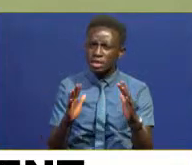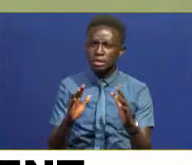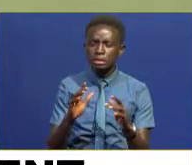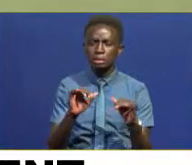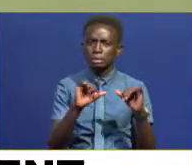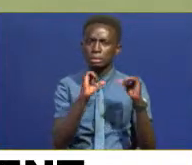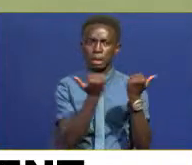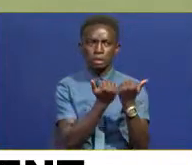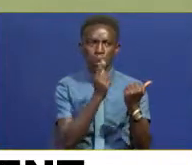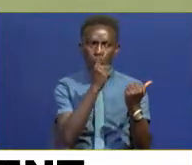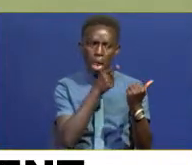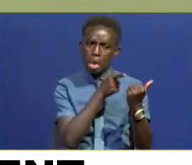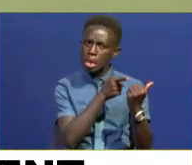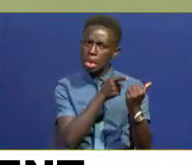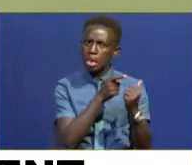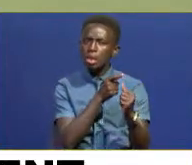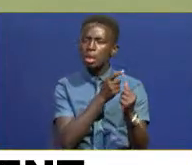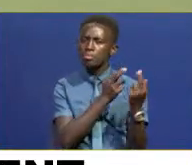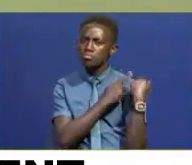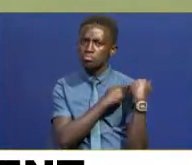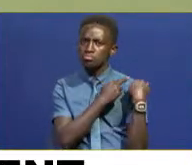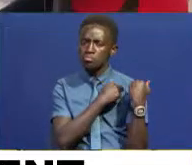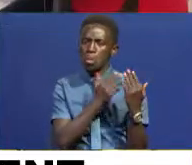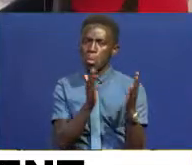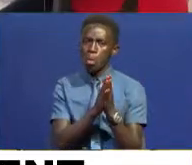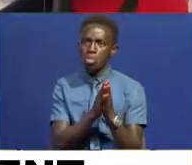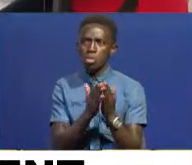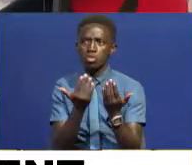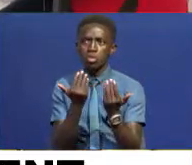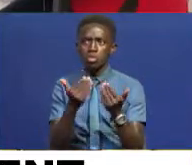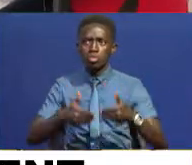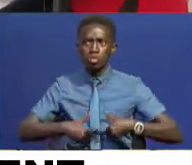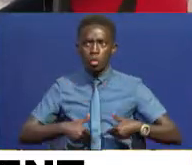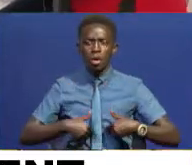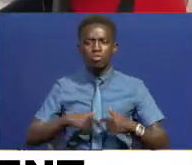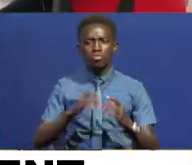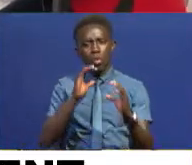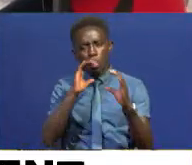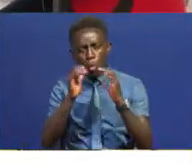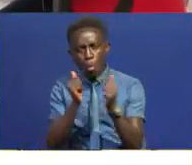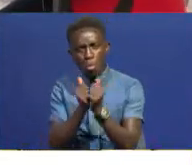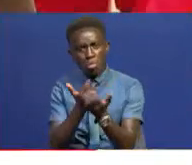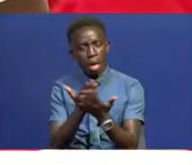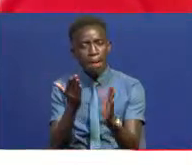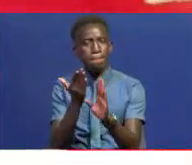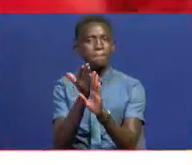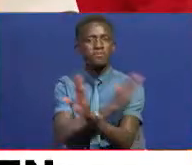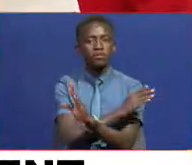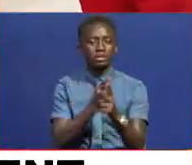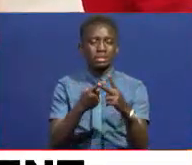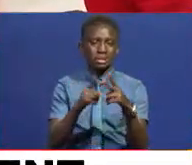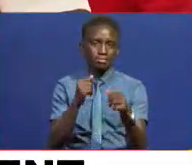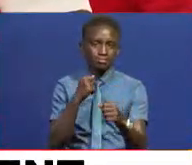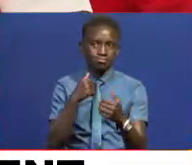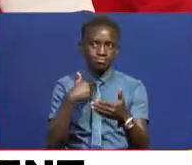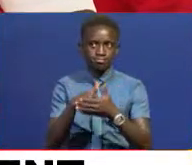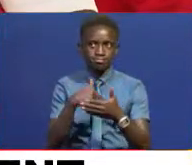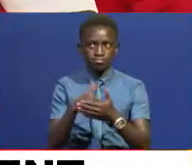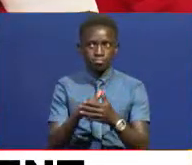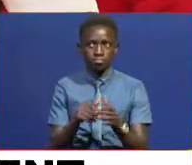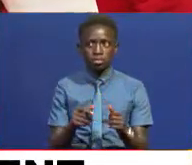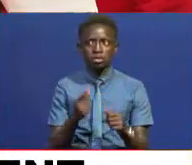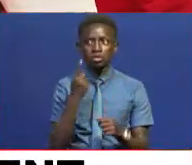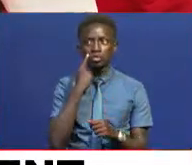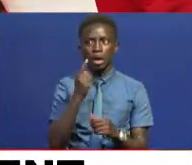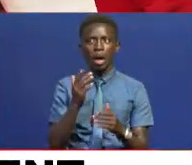deals with the youth to come and talk to them as they play. More than 2,000 junior players will be fighting for the 100 available